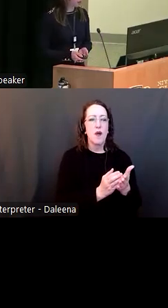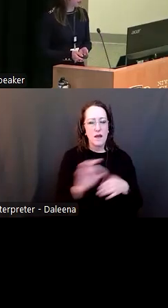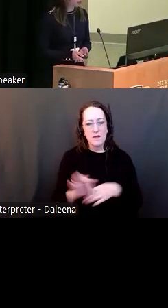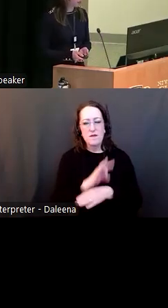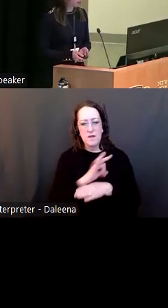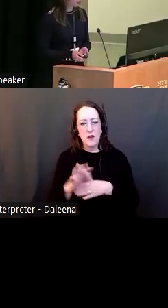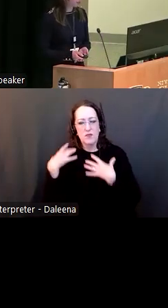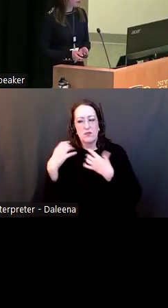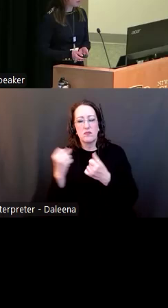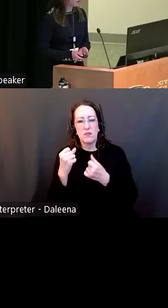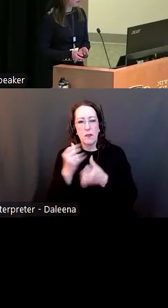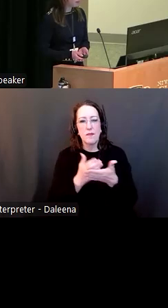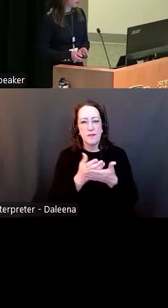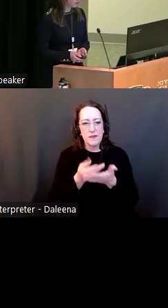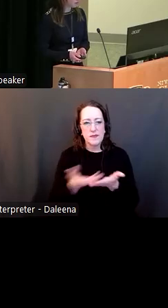puzzle.